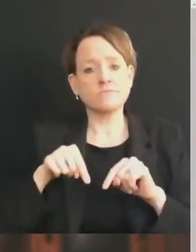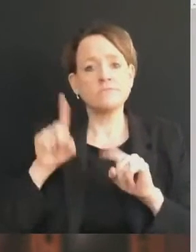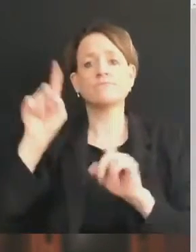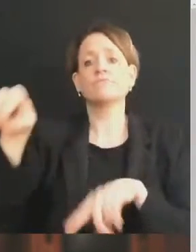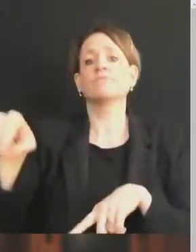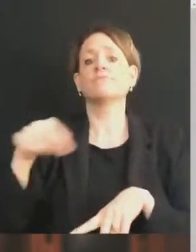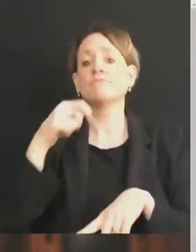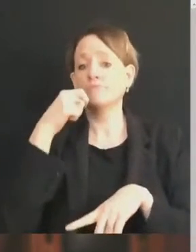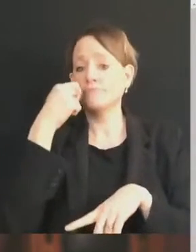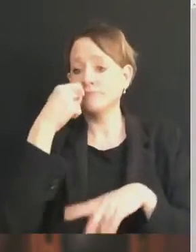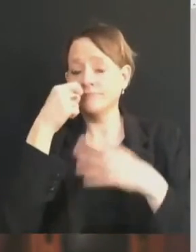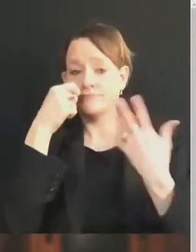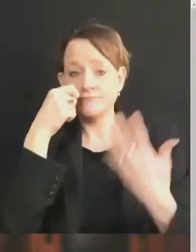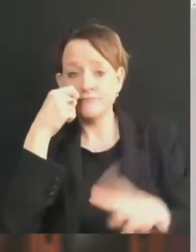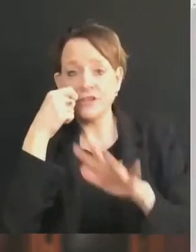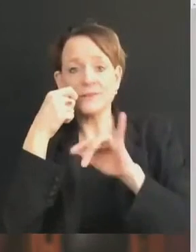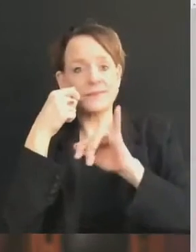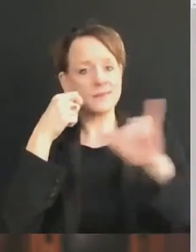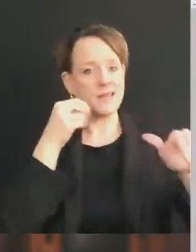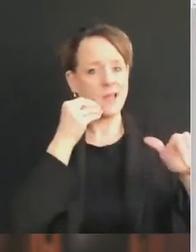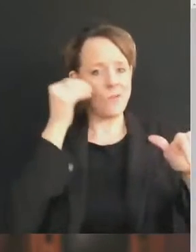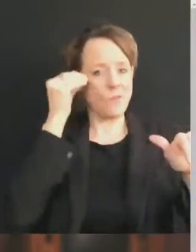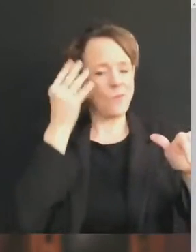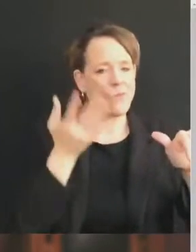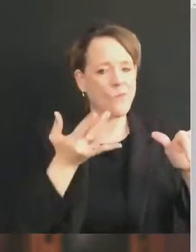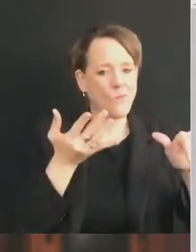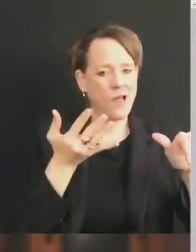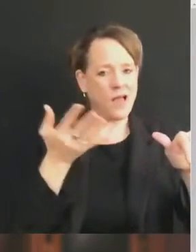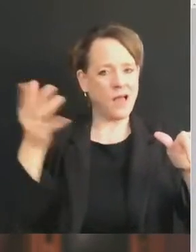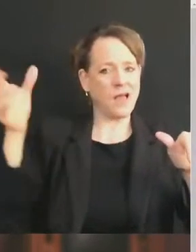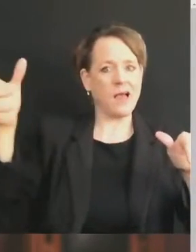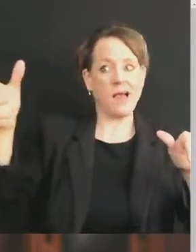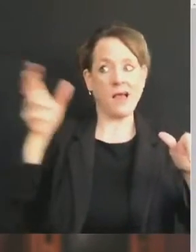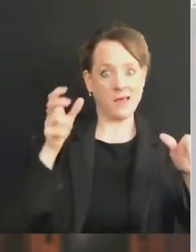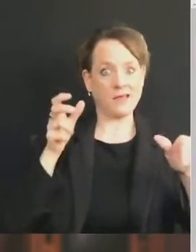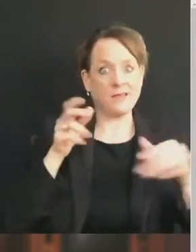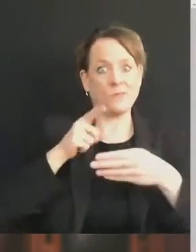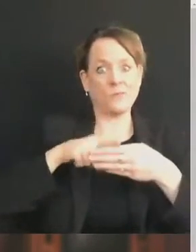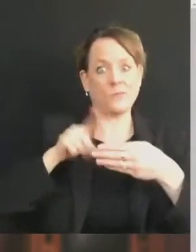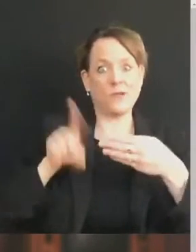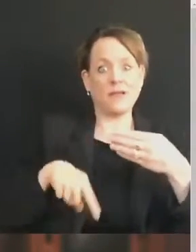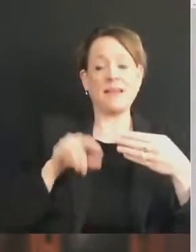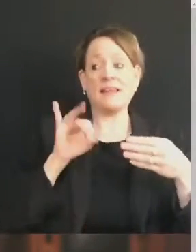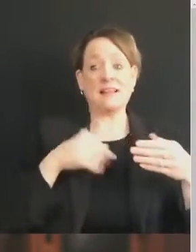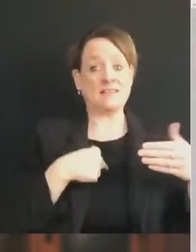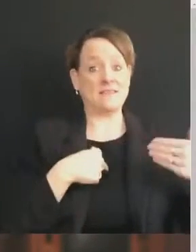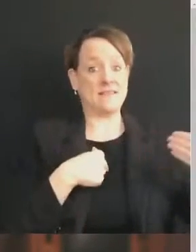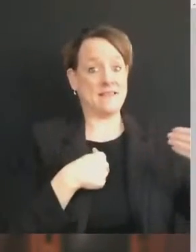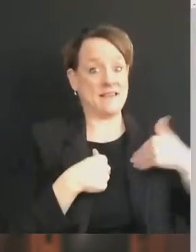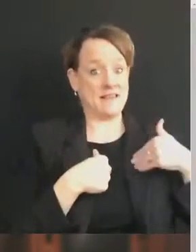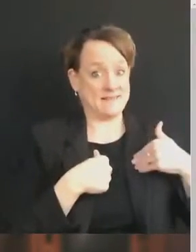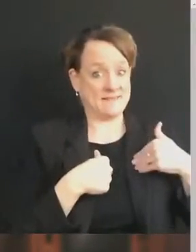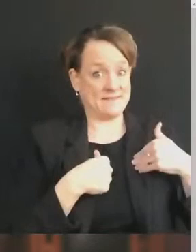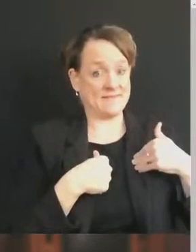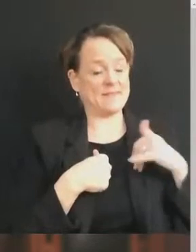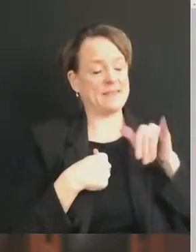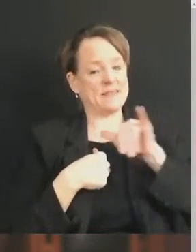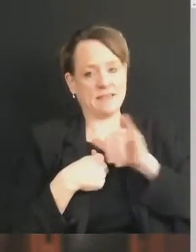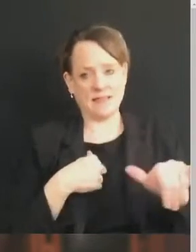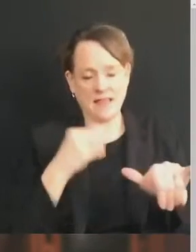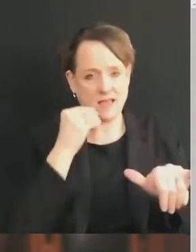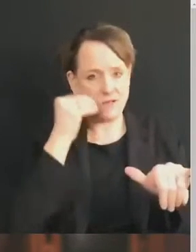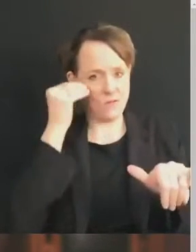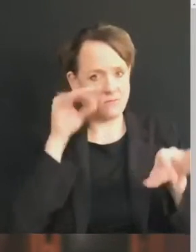should isolate if you test positive for the appropriate duration, monitoring your symptoms, being in touch with your healthcare